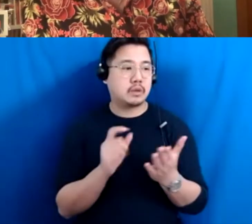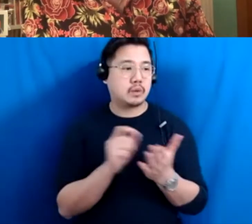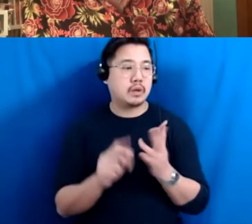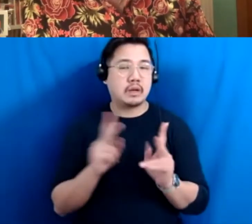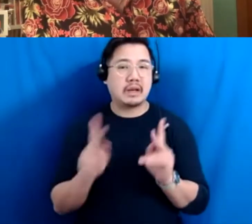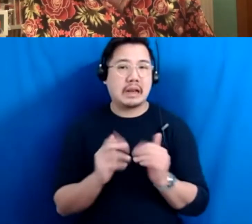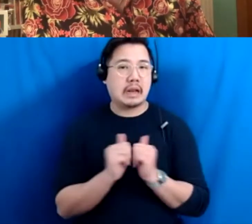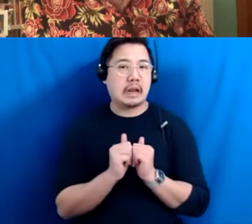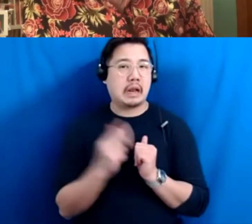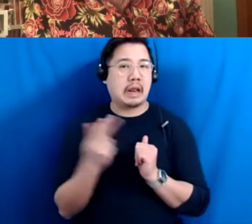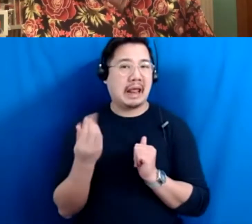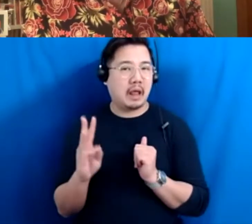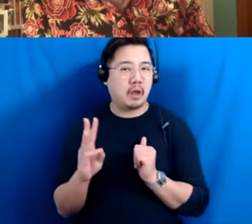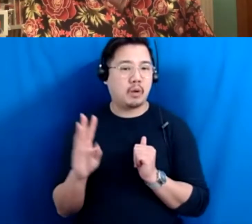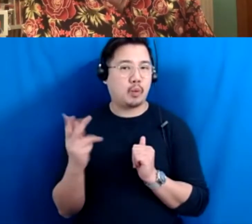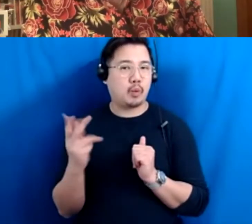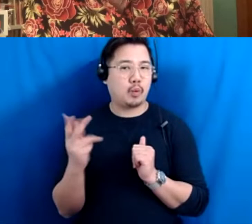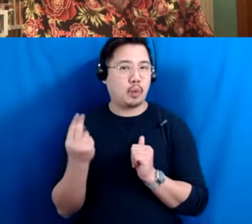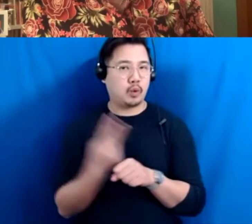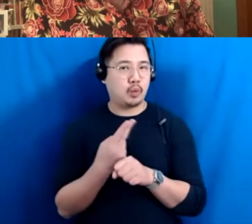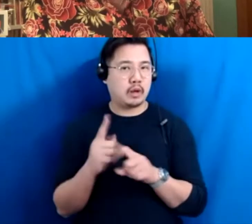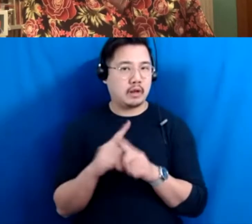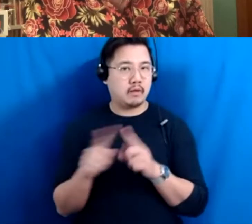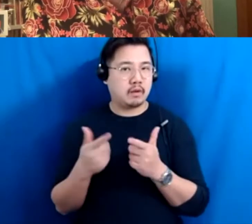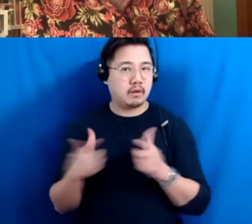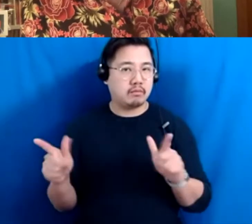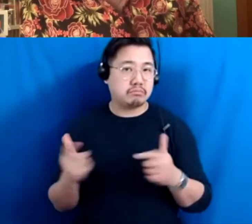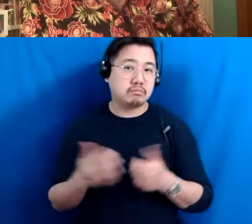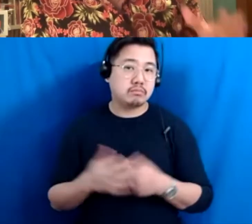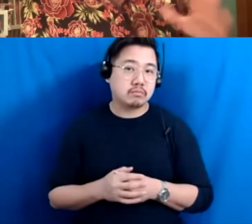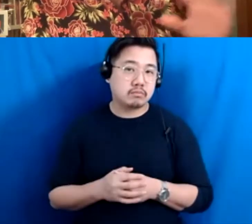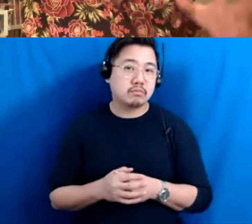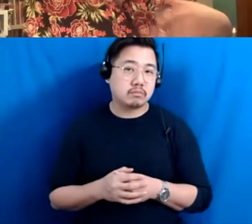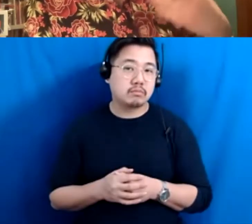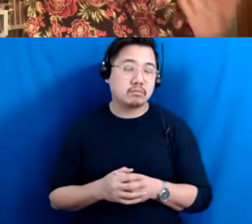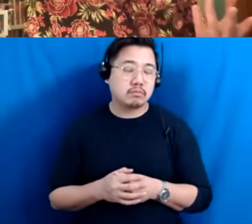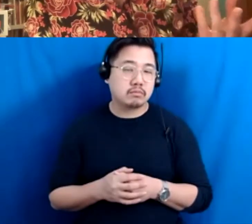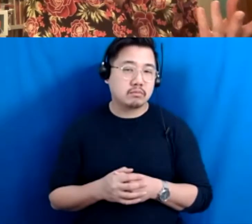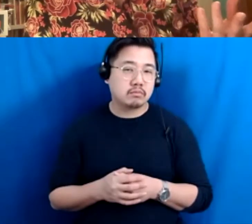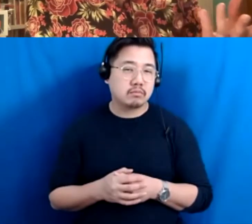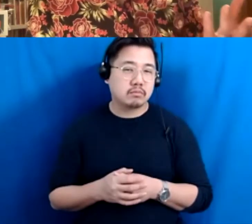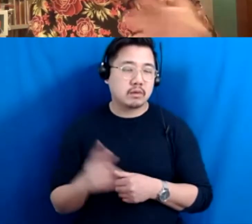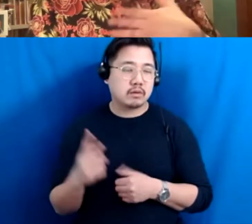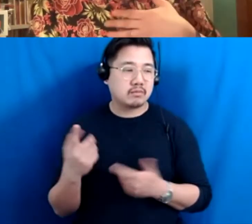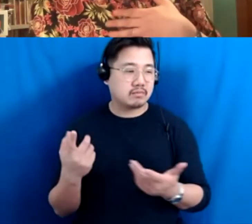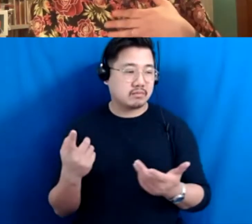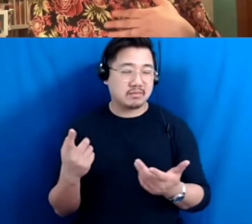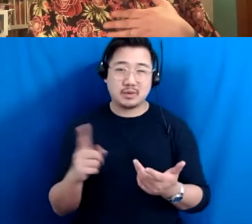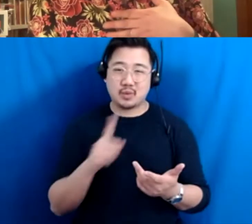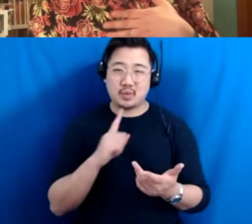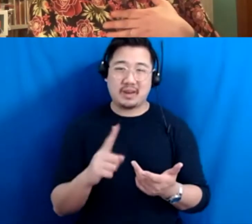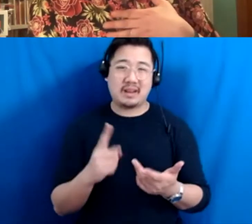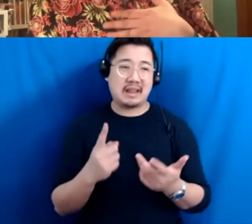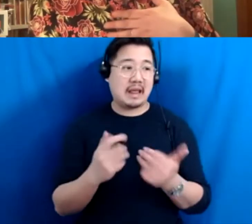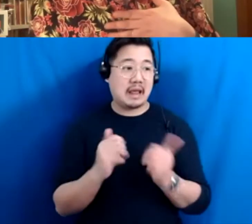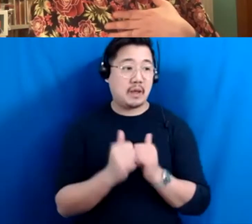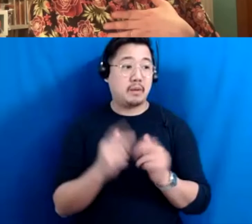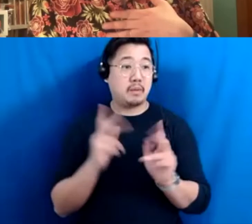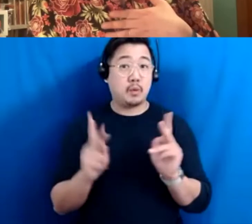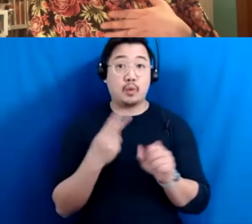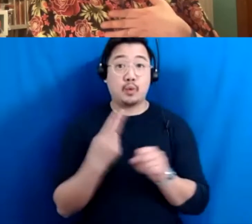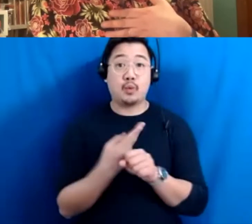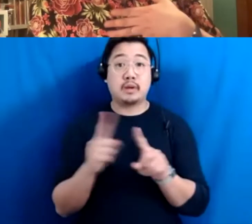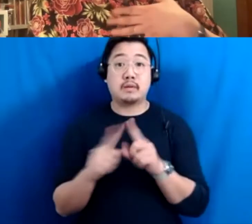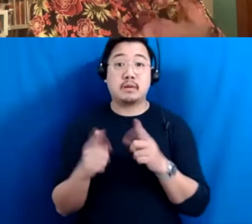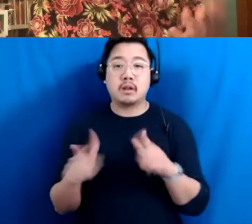it, because I just feel that, first of all, it's something that's completely changing all the time, and it changes with every writer, and every writer should